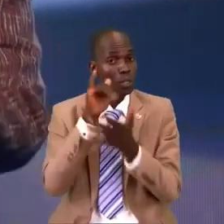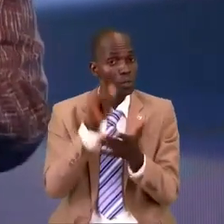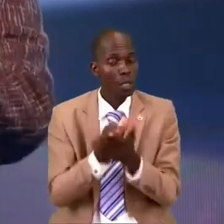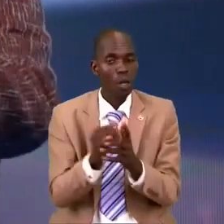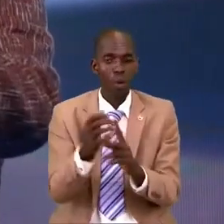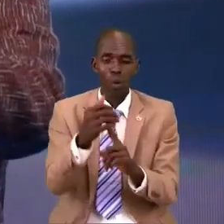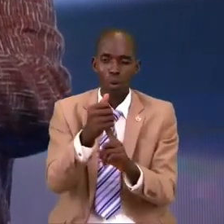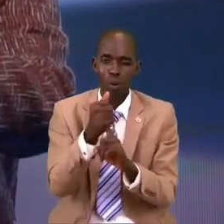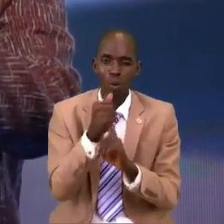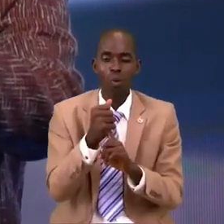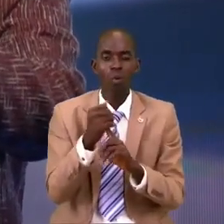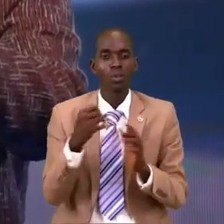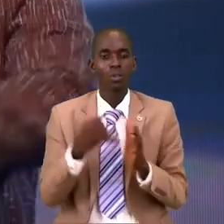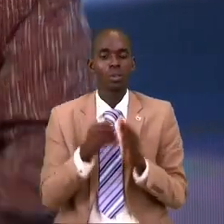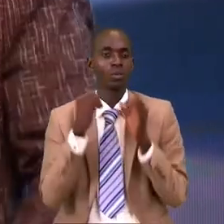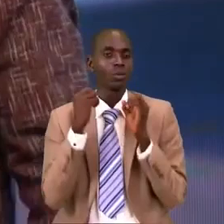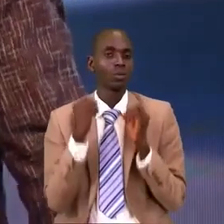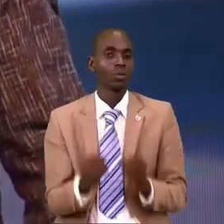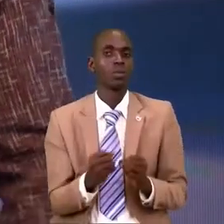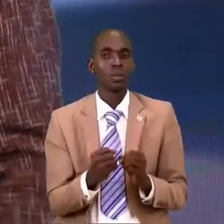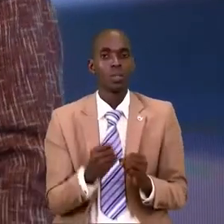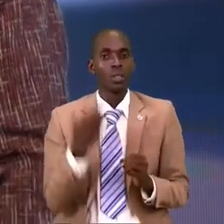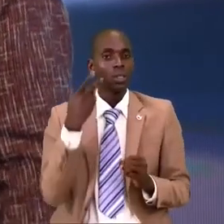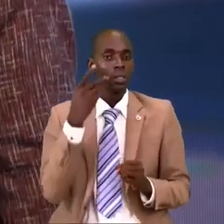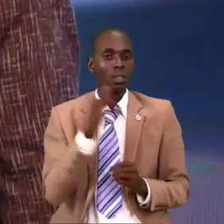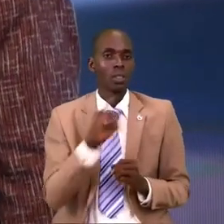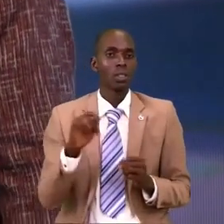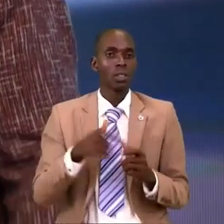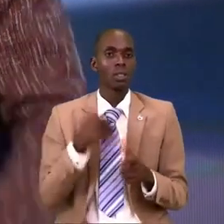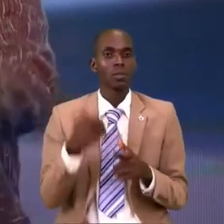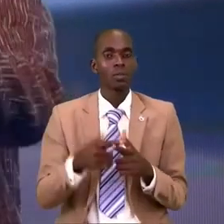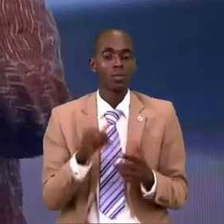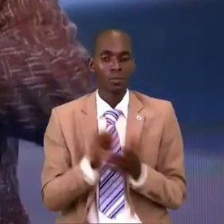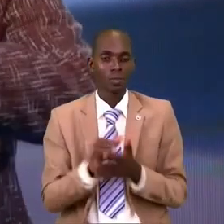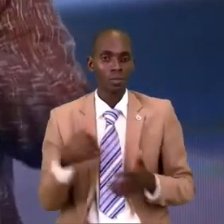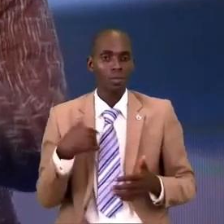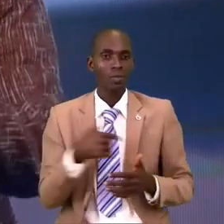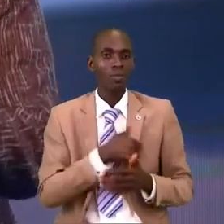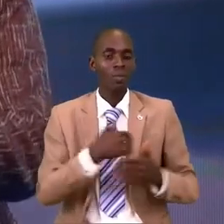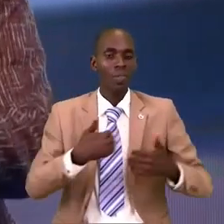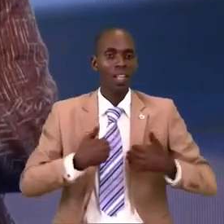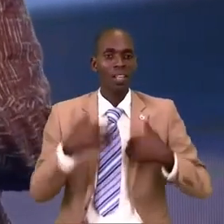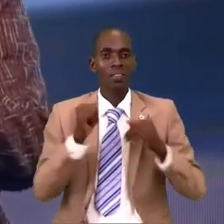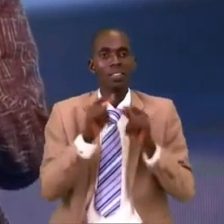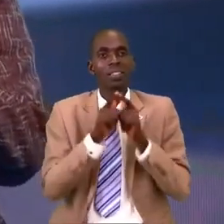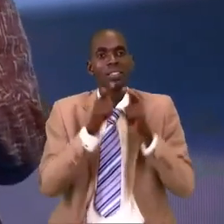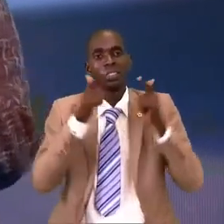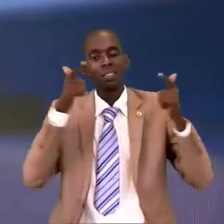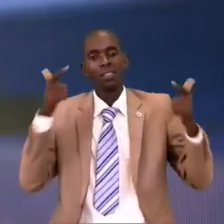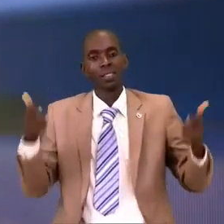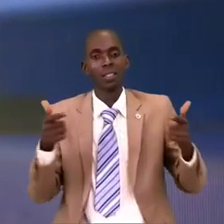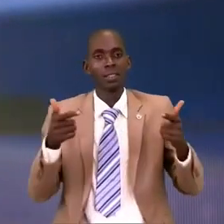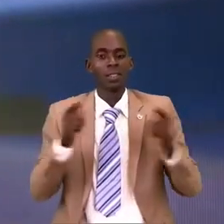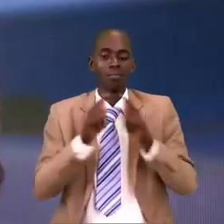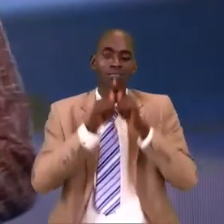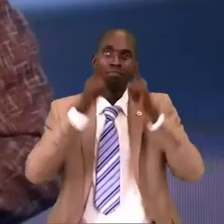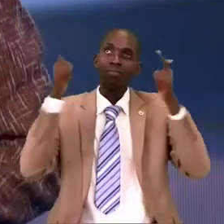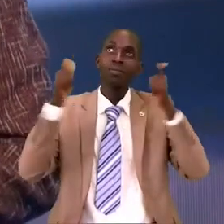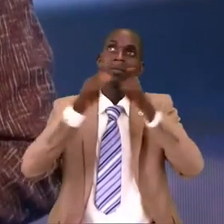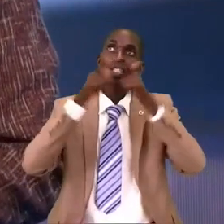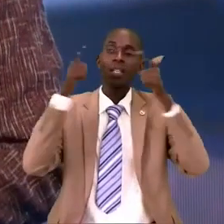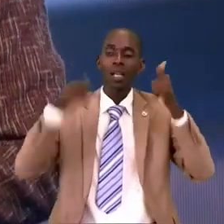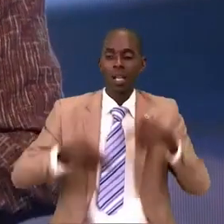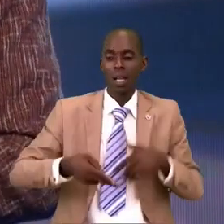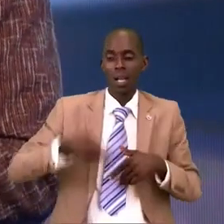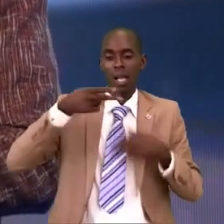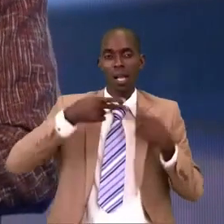great, great high priest that has passed into the heavens, Jesus, the Son of God. Let